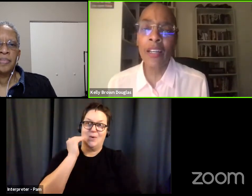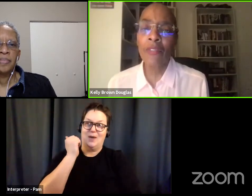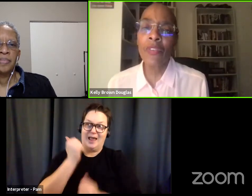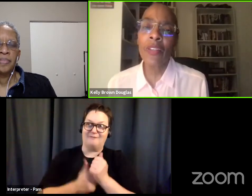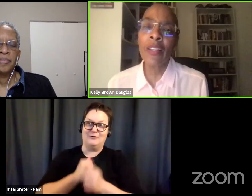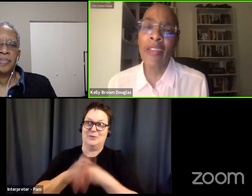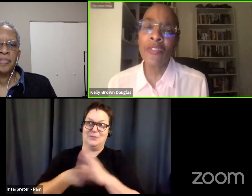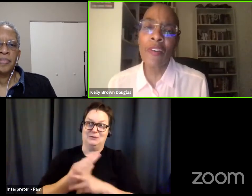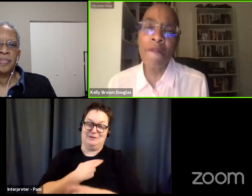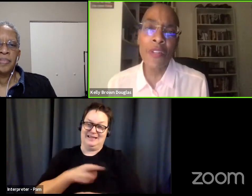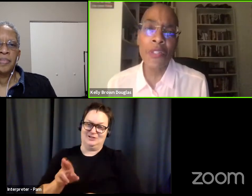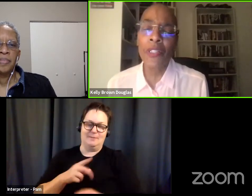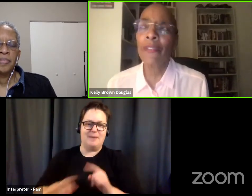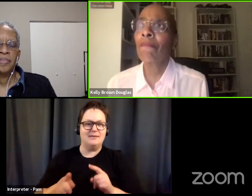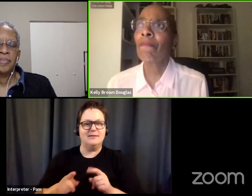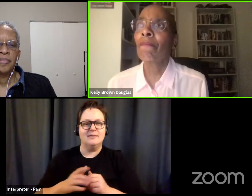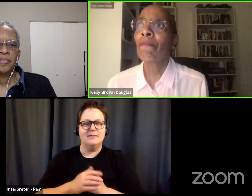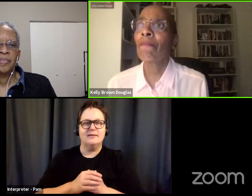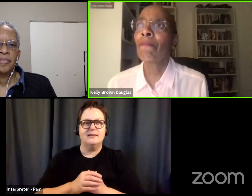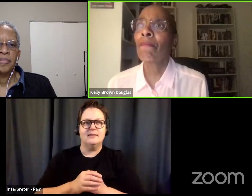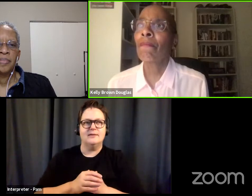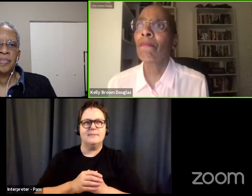but has some version